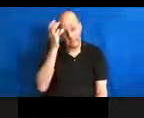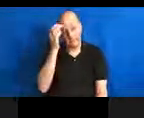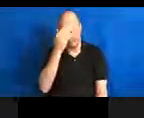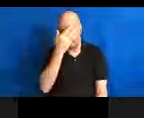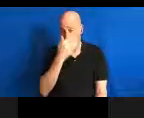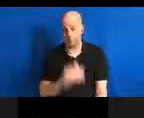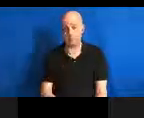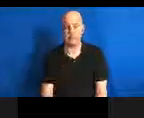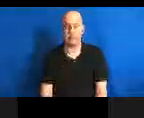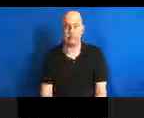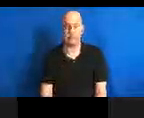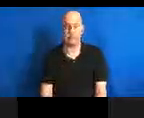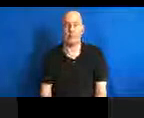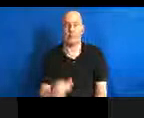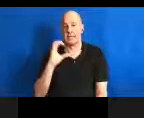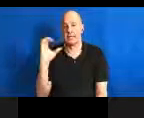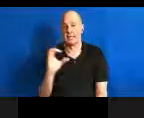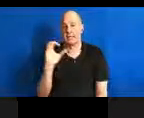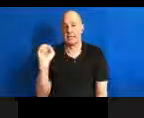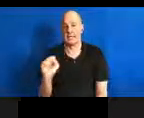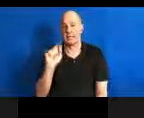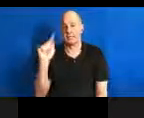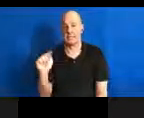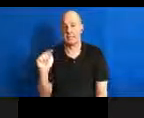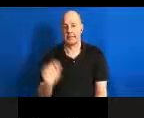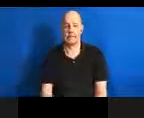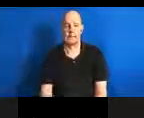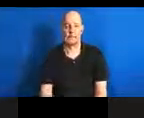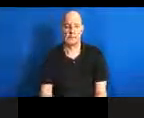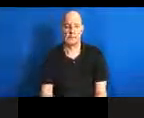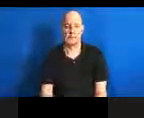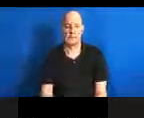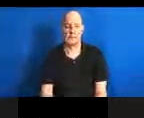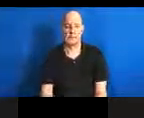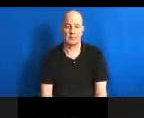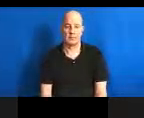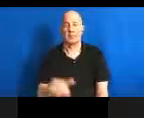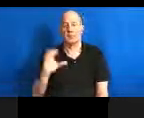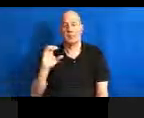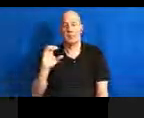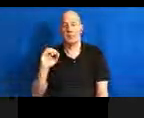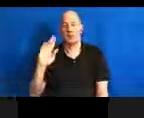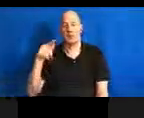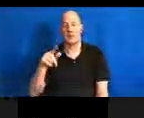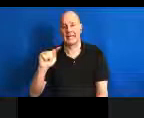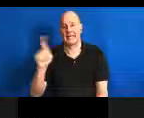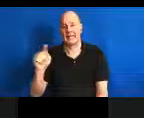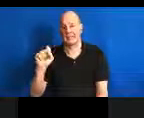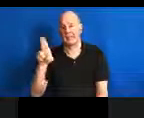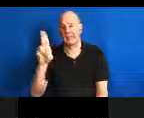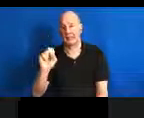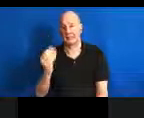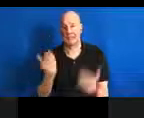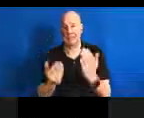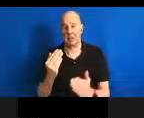C, S, and T. Moving forward, a corporate tax status could make it appear and could make